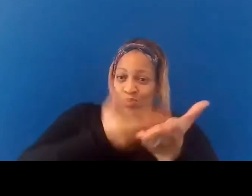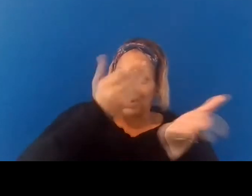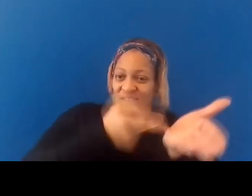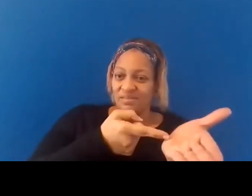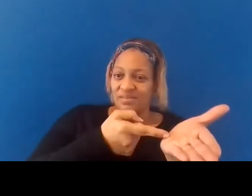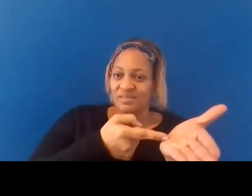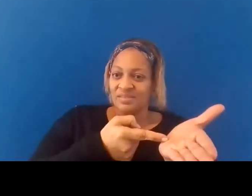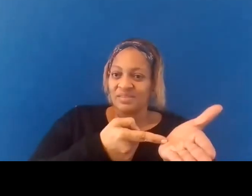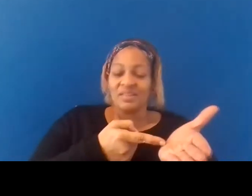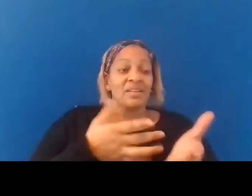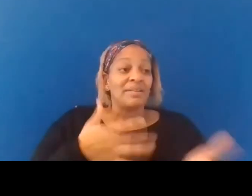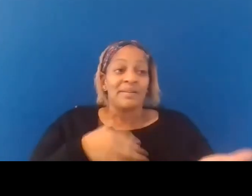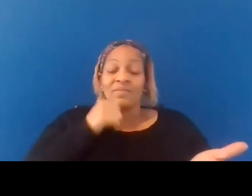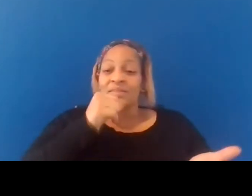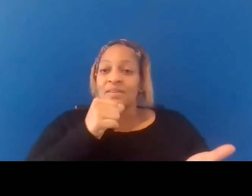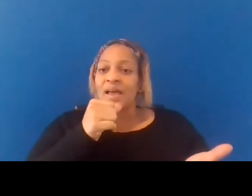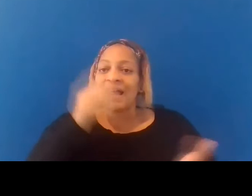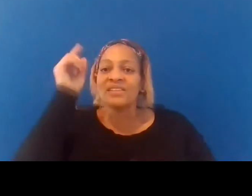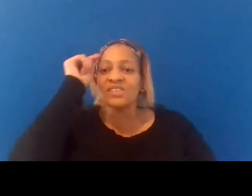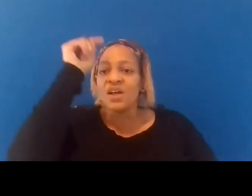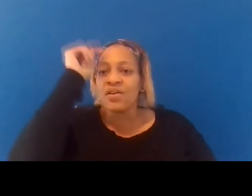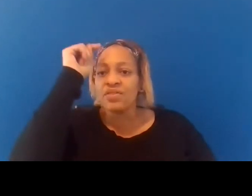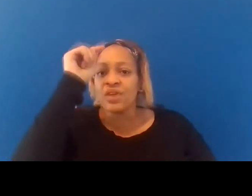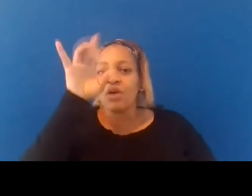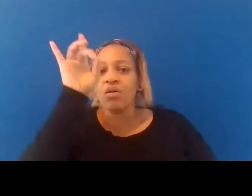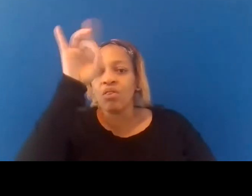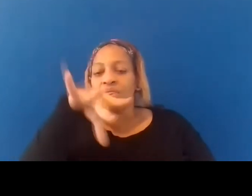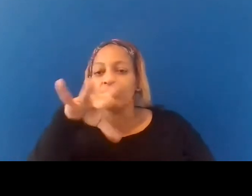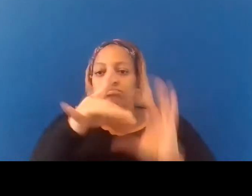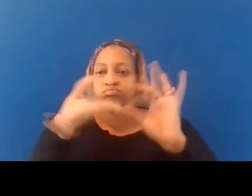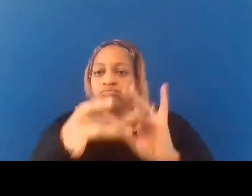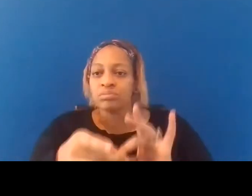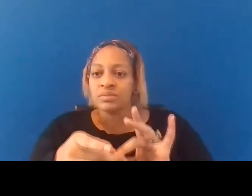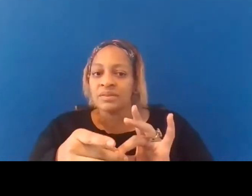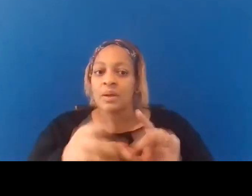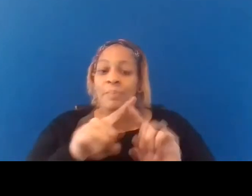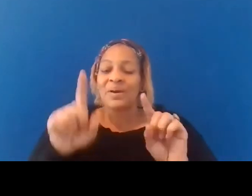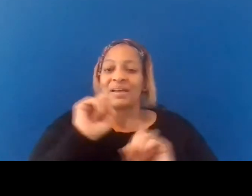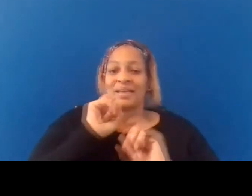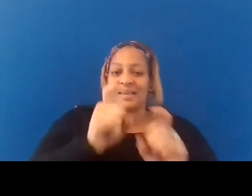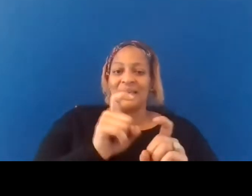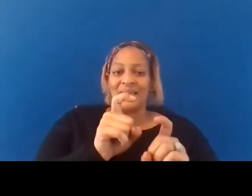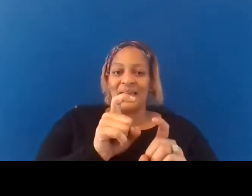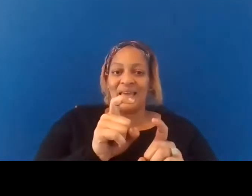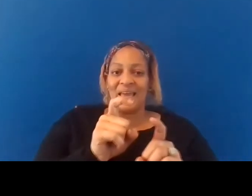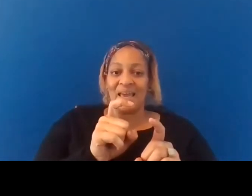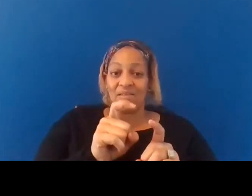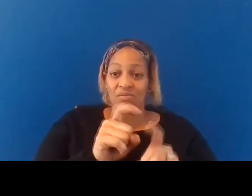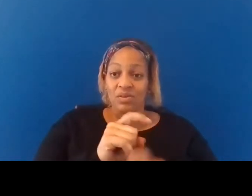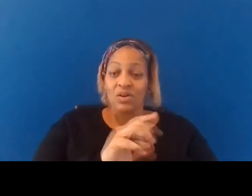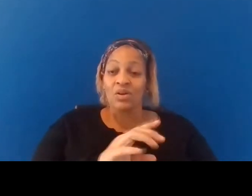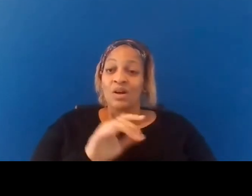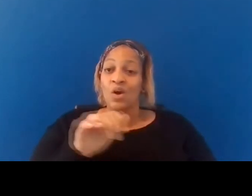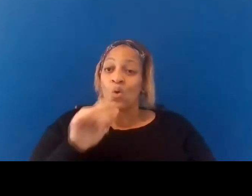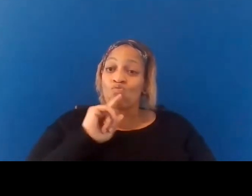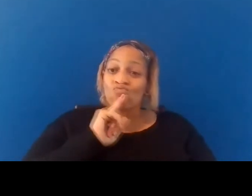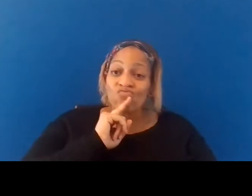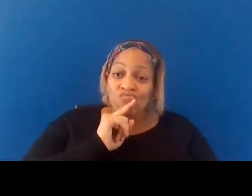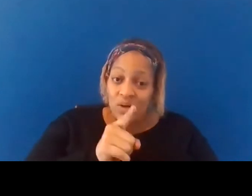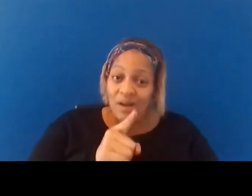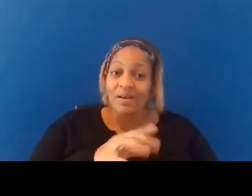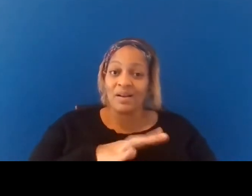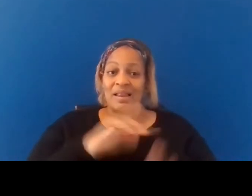Otherwise, it's just a theoretical. But note, give a practical, not theoretical, a practical